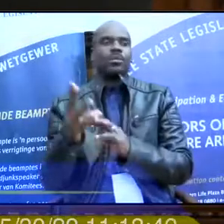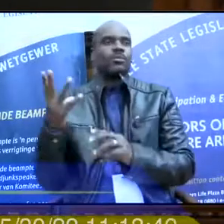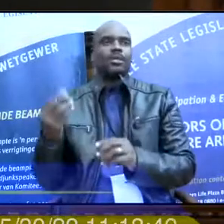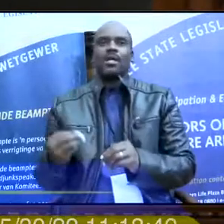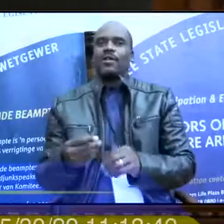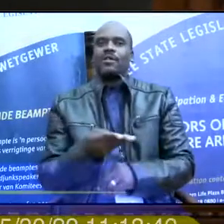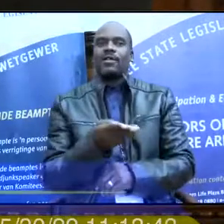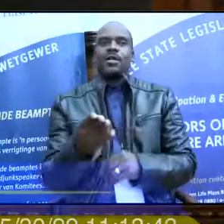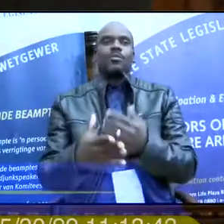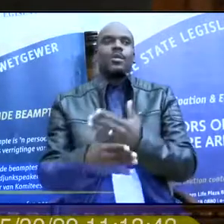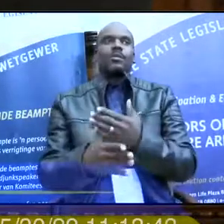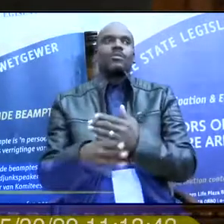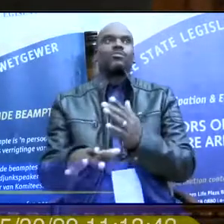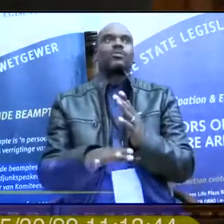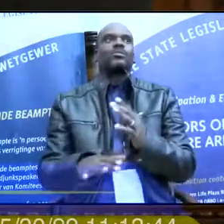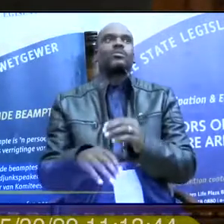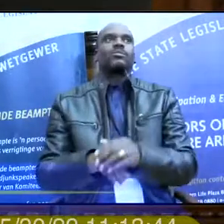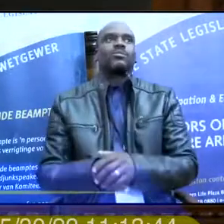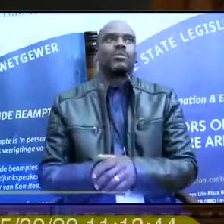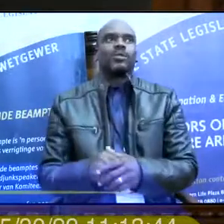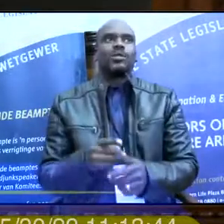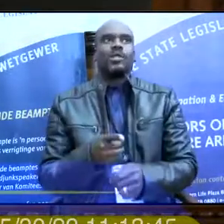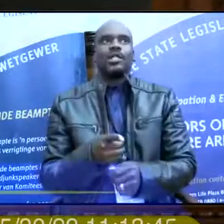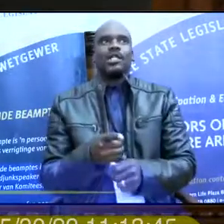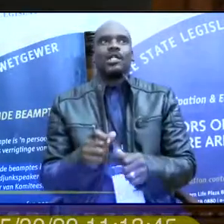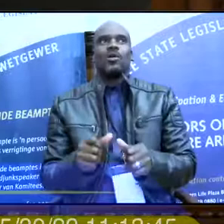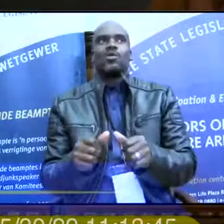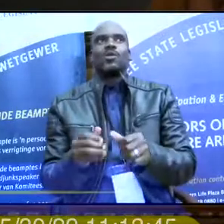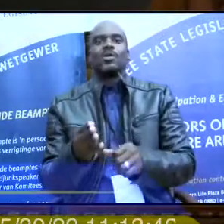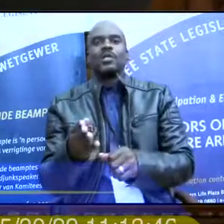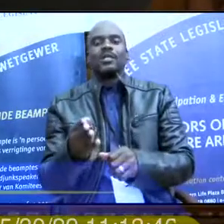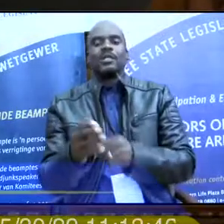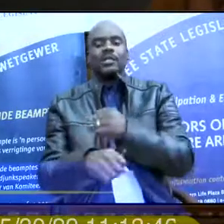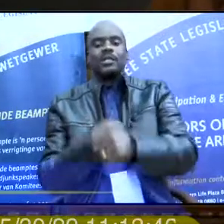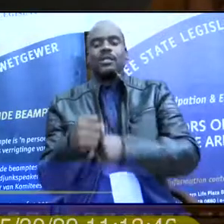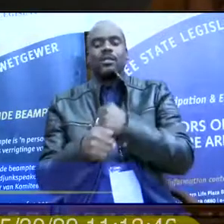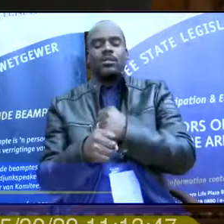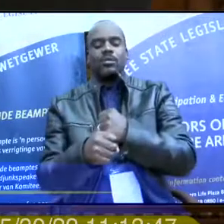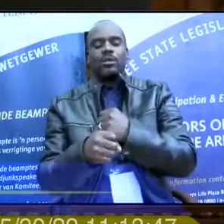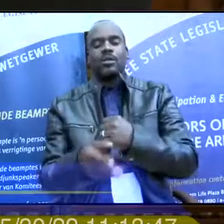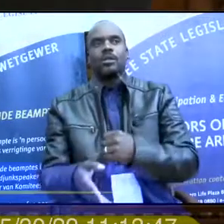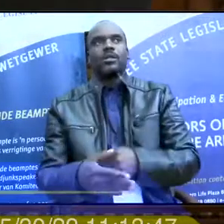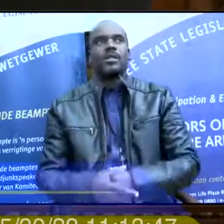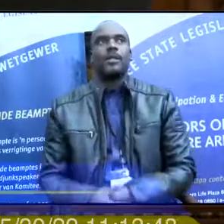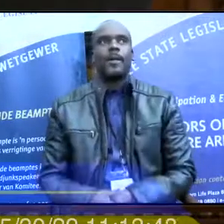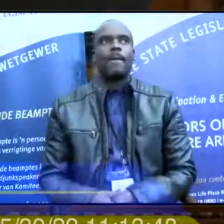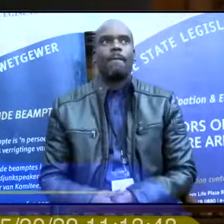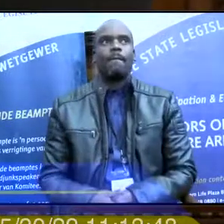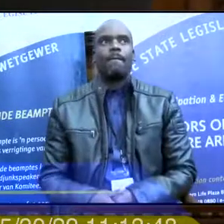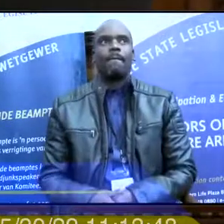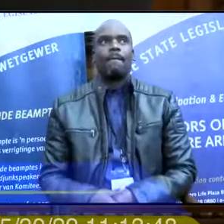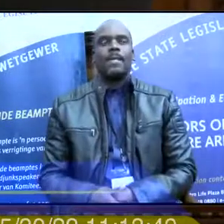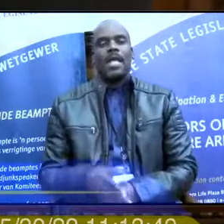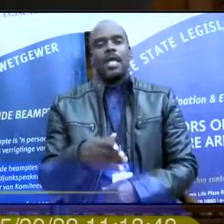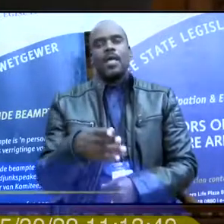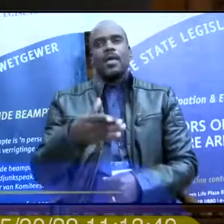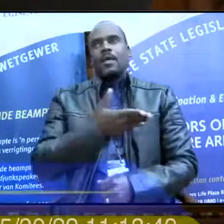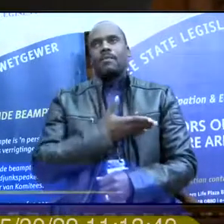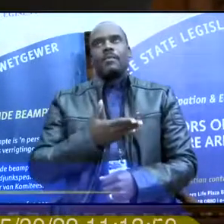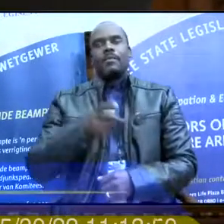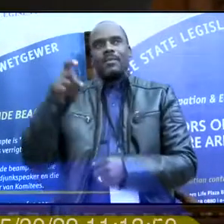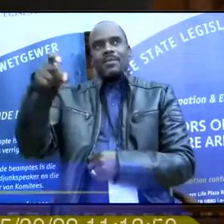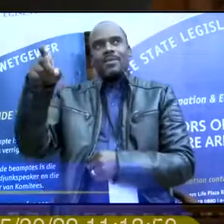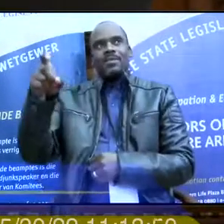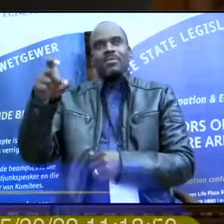only move below 5 towards the second half of this year on the province honorable speaker and program